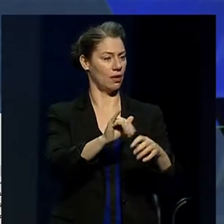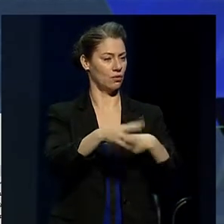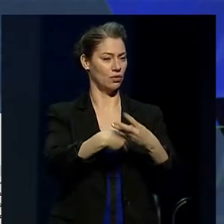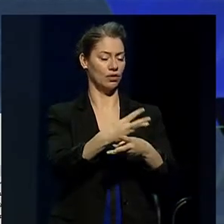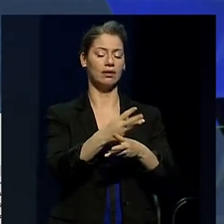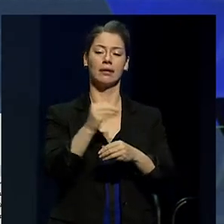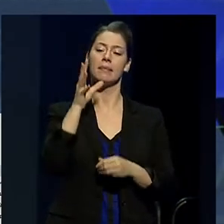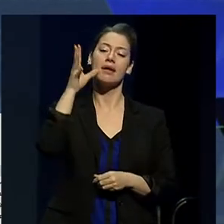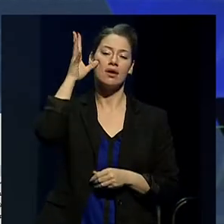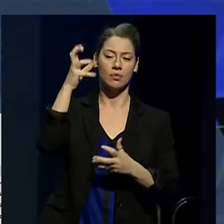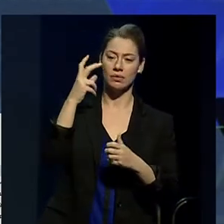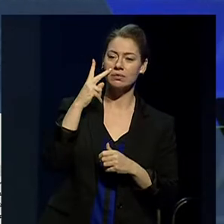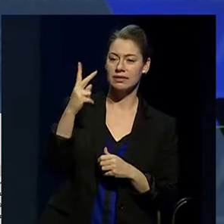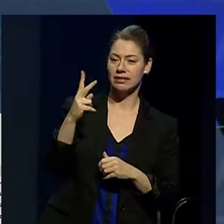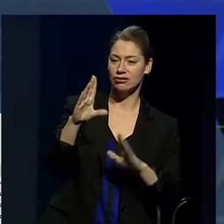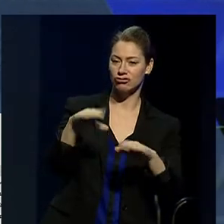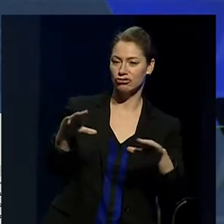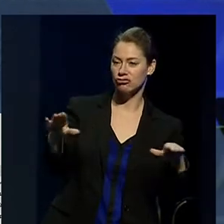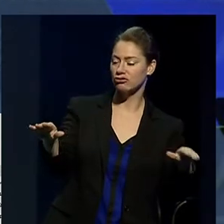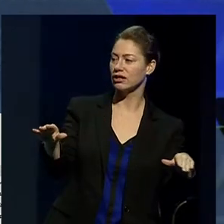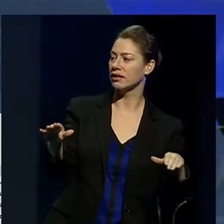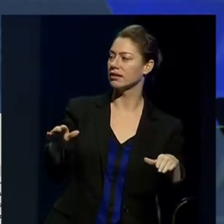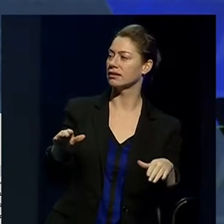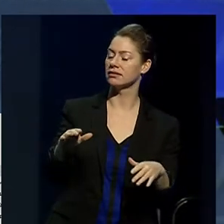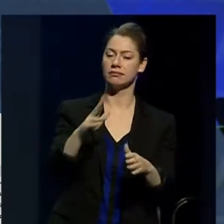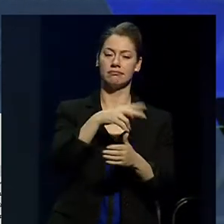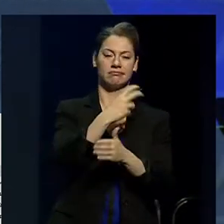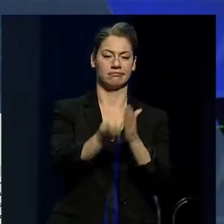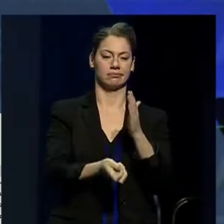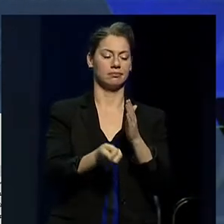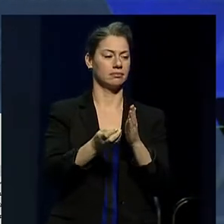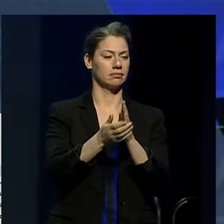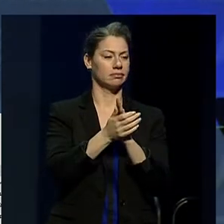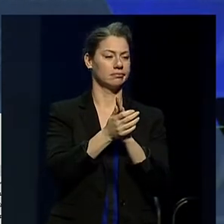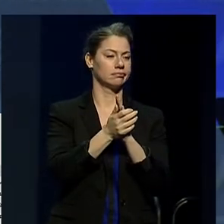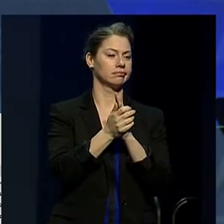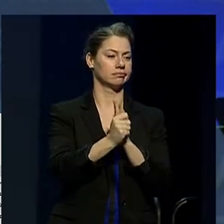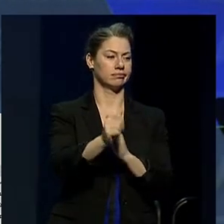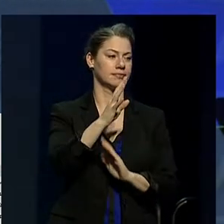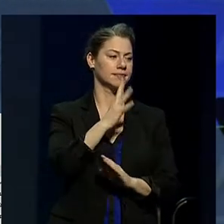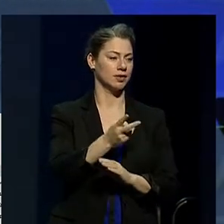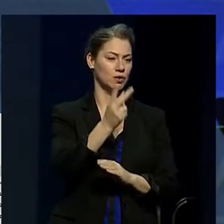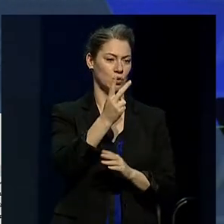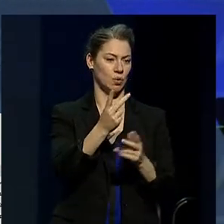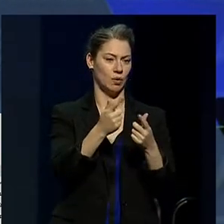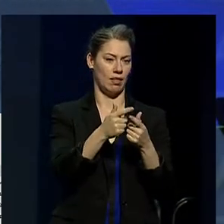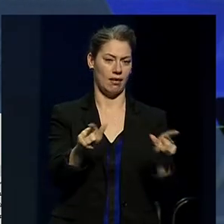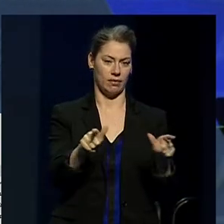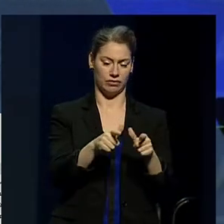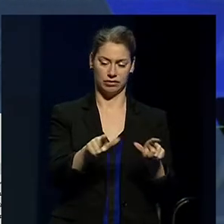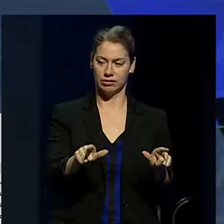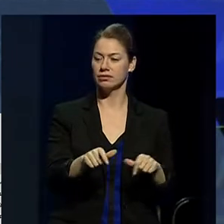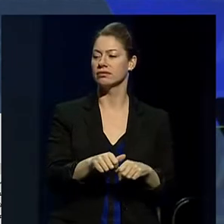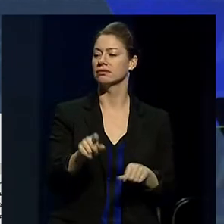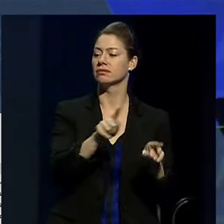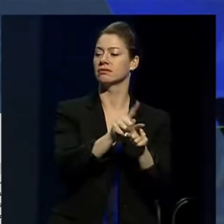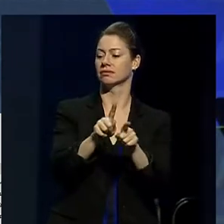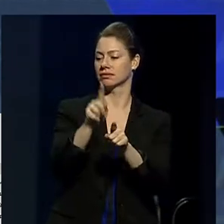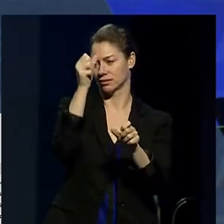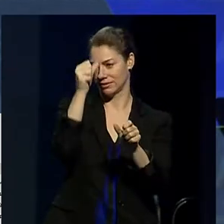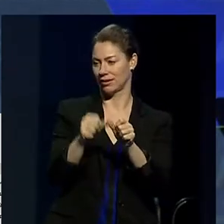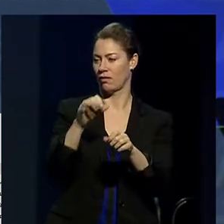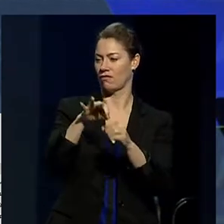see their kids in two languages, proficient in two languages. And also, let's not forget that the voters believed